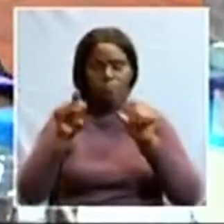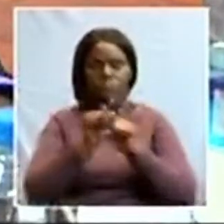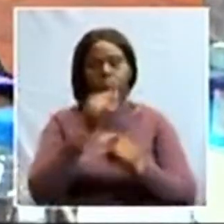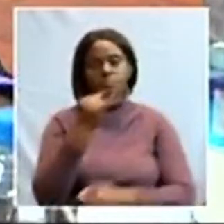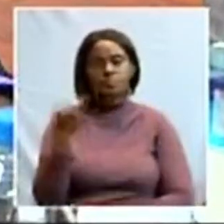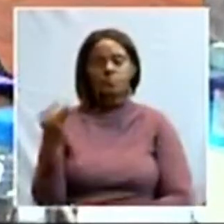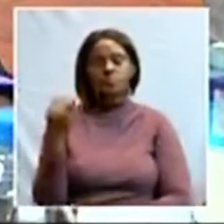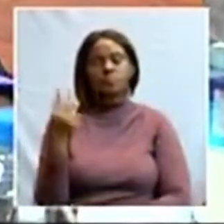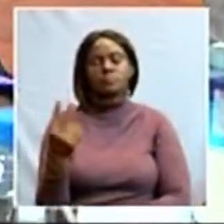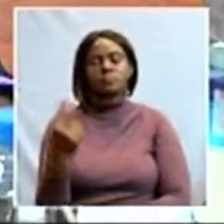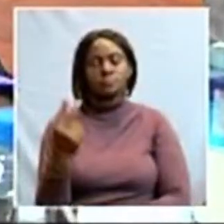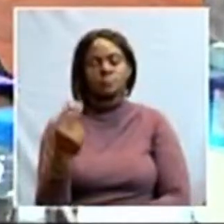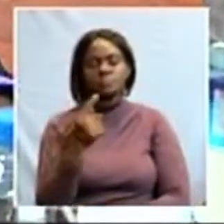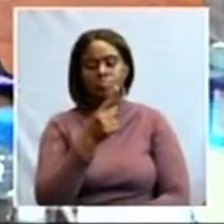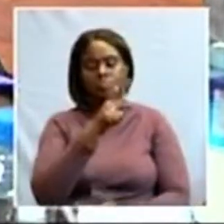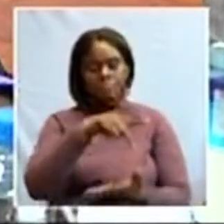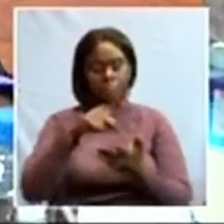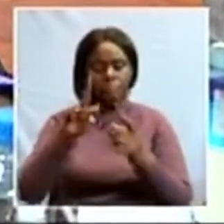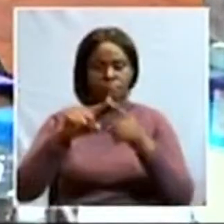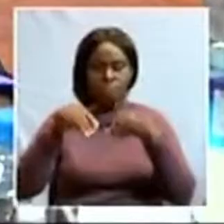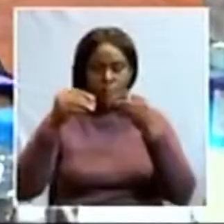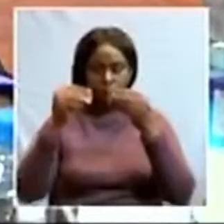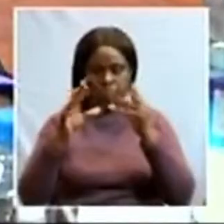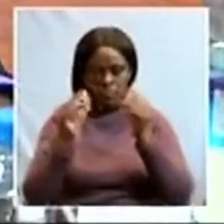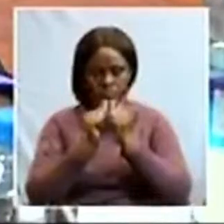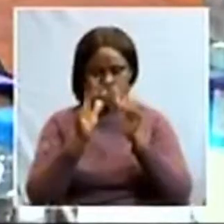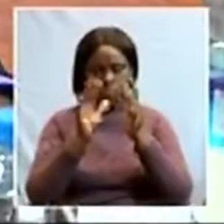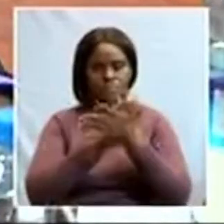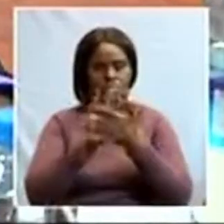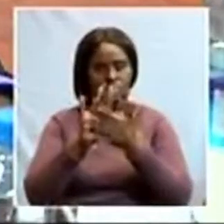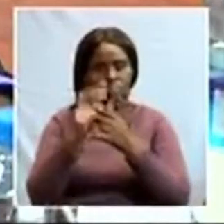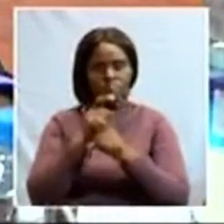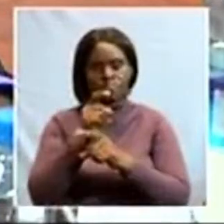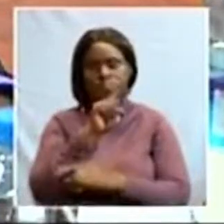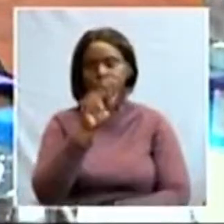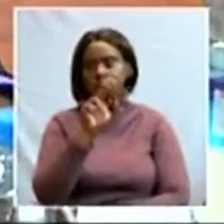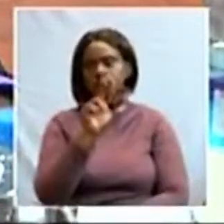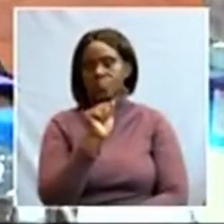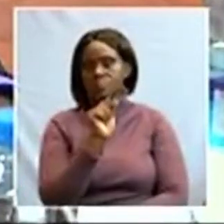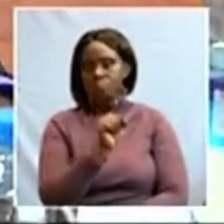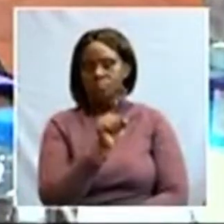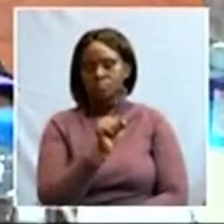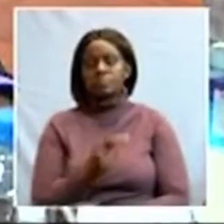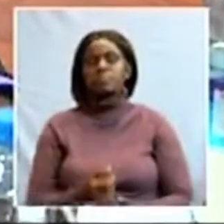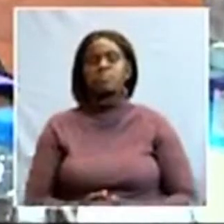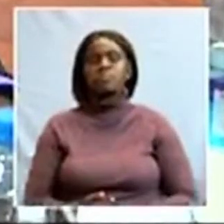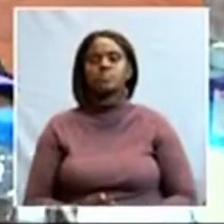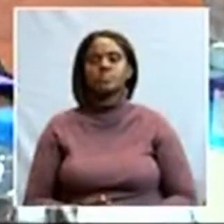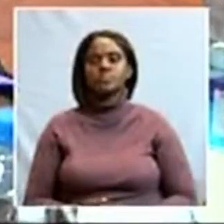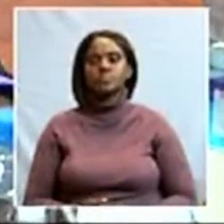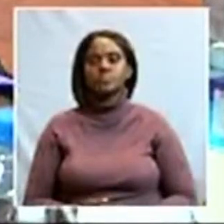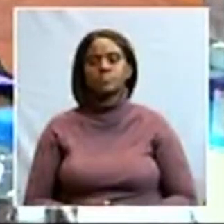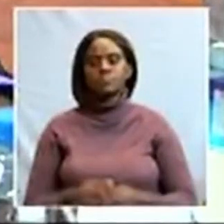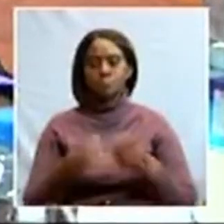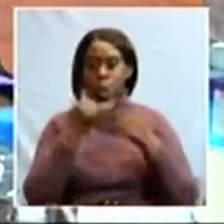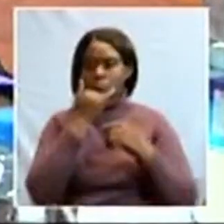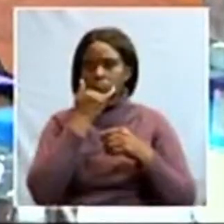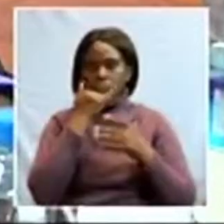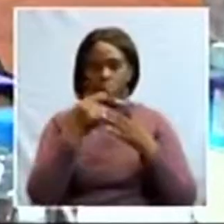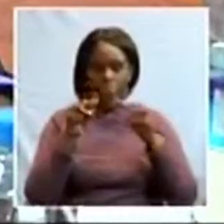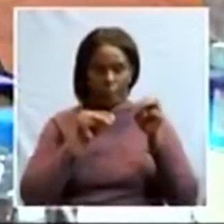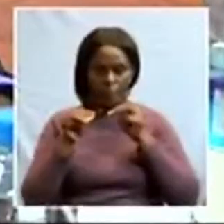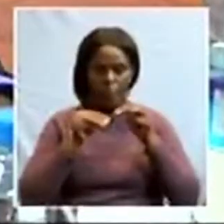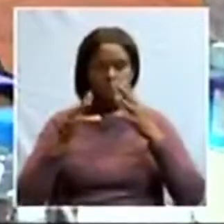2. Payment to suppliers without clearance from ZRA. Cause of query.